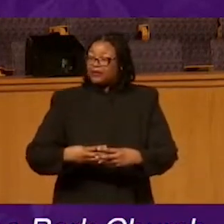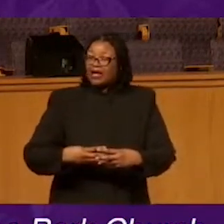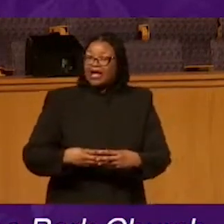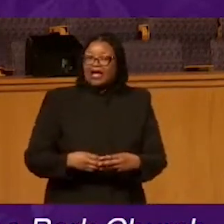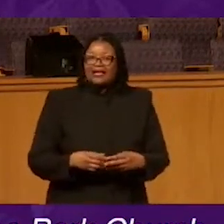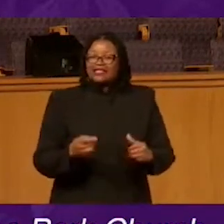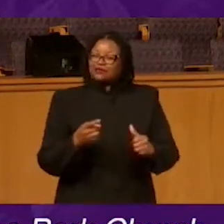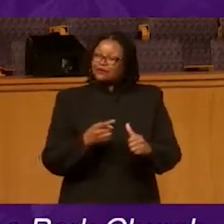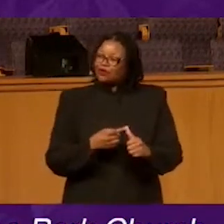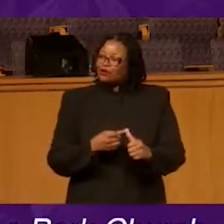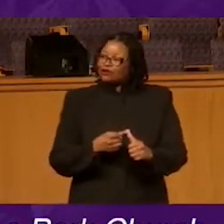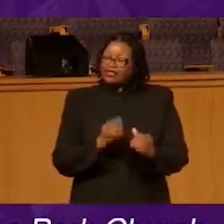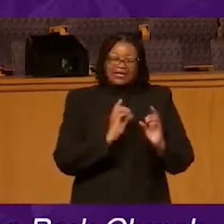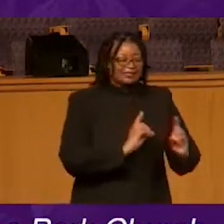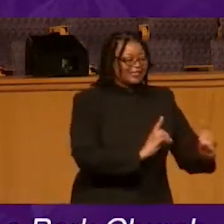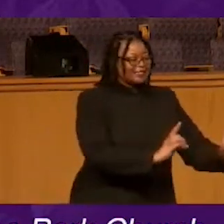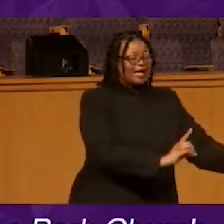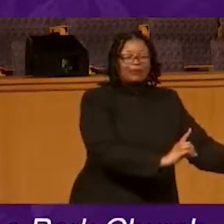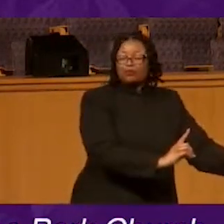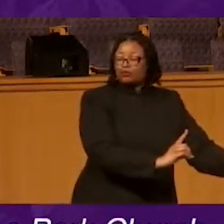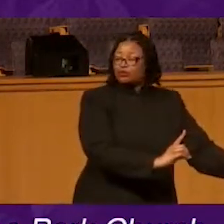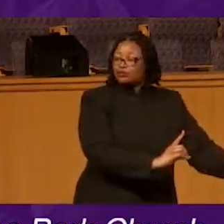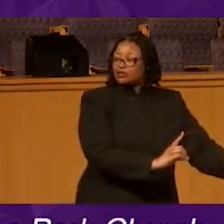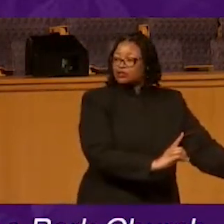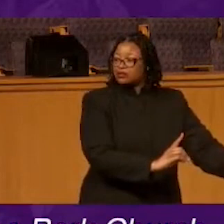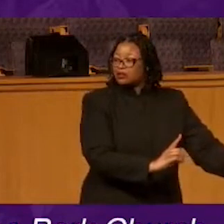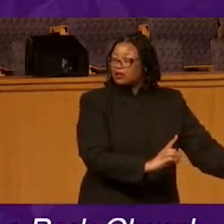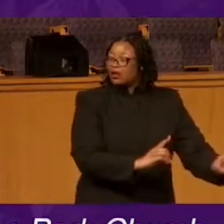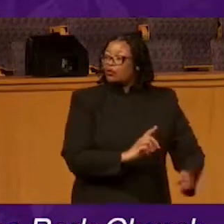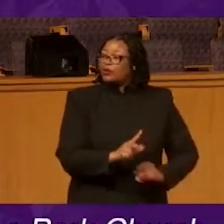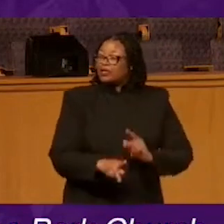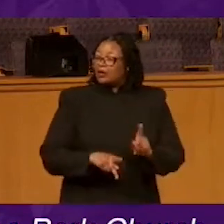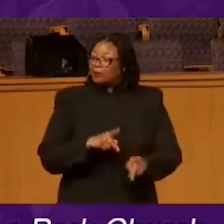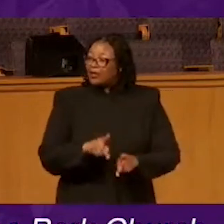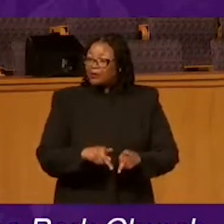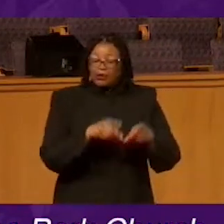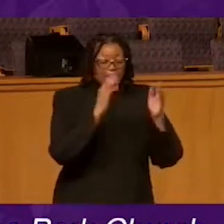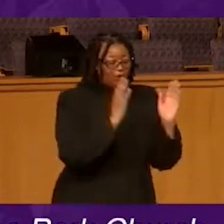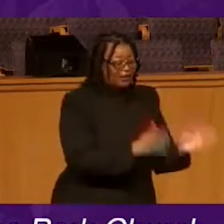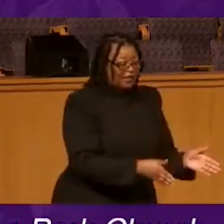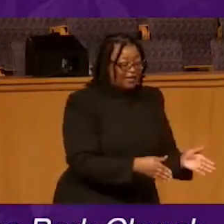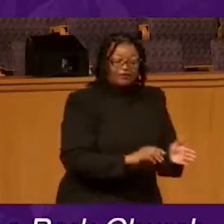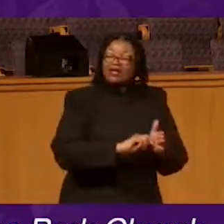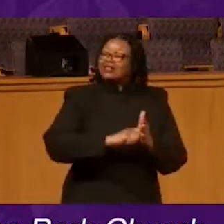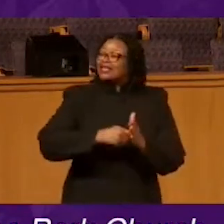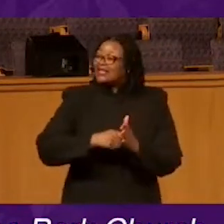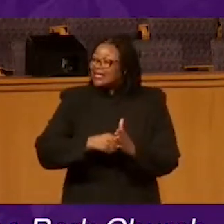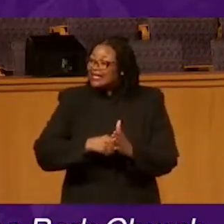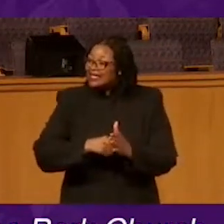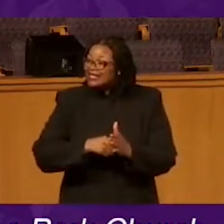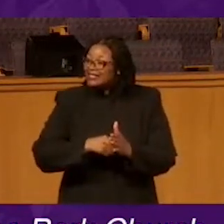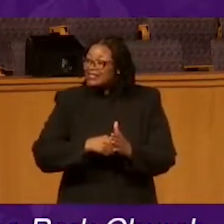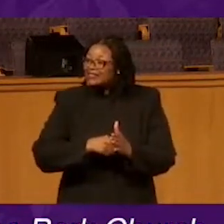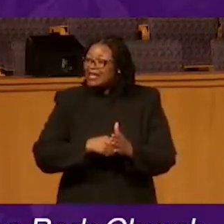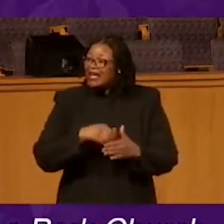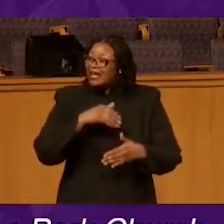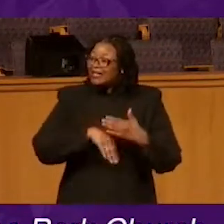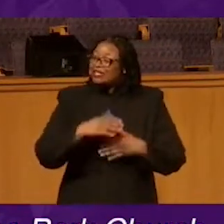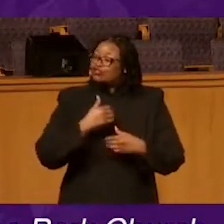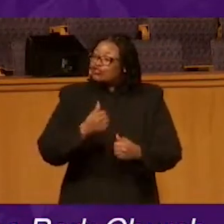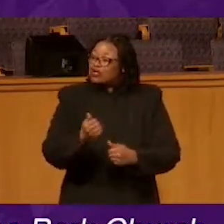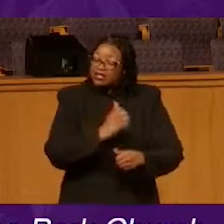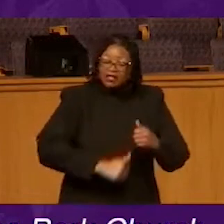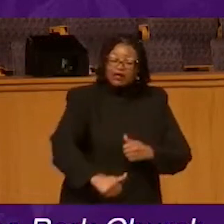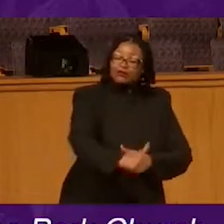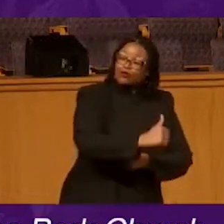recruits who are going to be his disciples, who are going to be those to whom he would leave the keys and entrust the furthering of